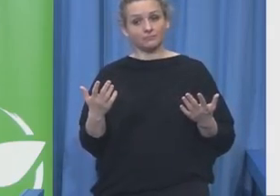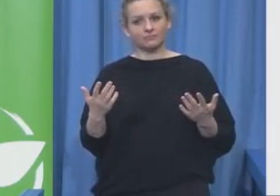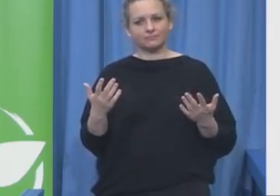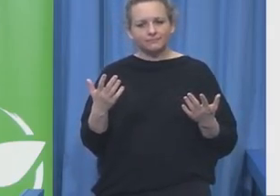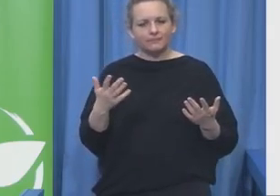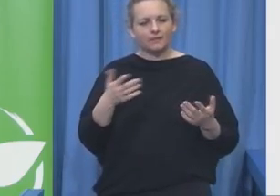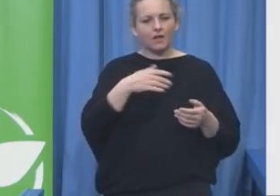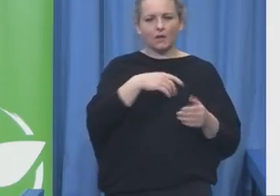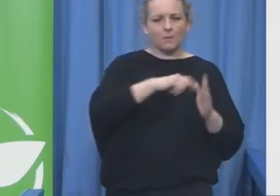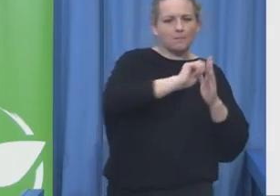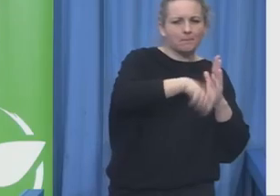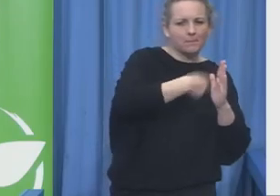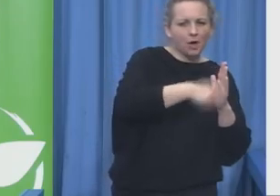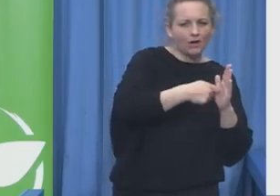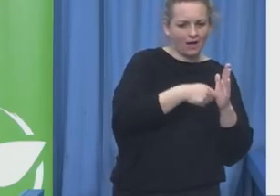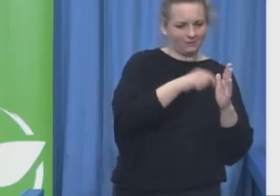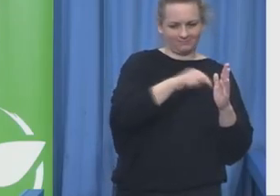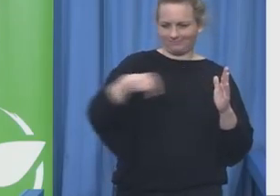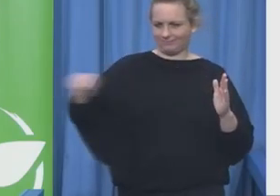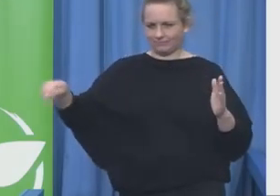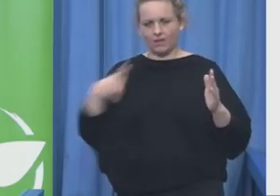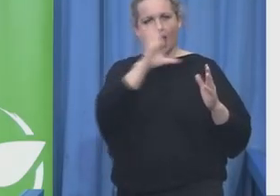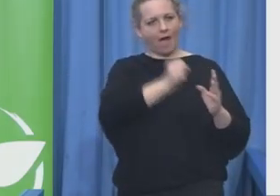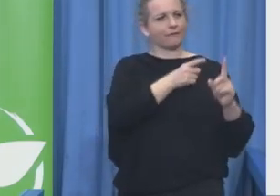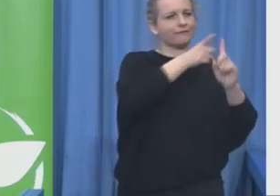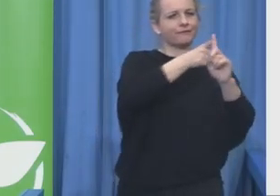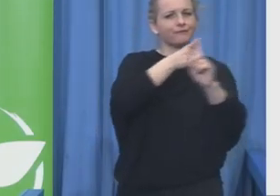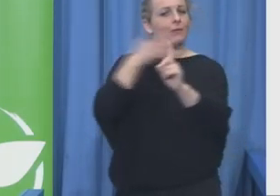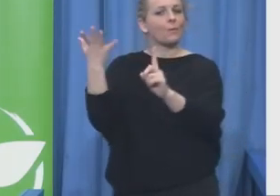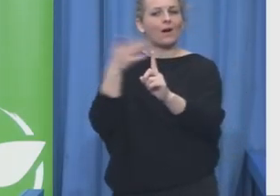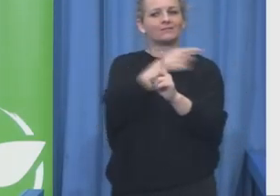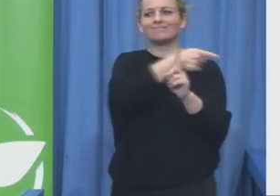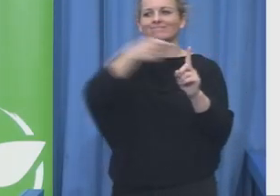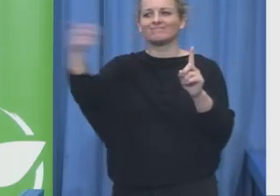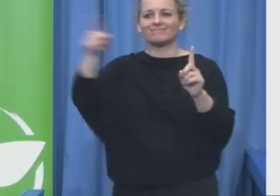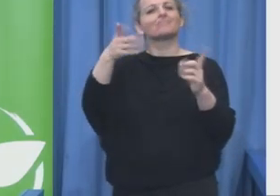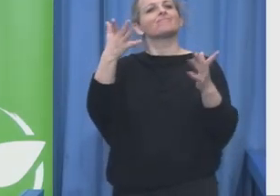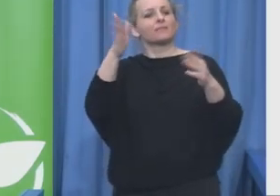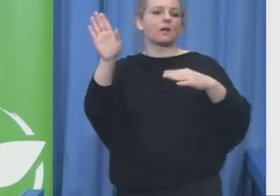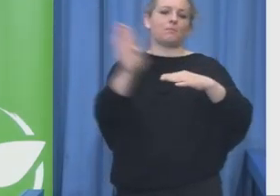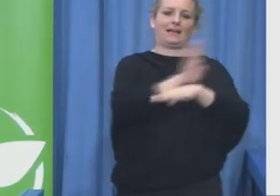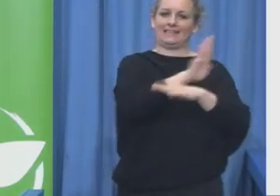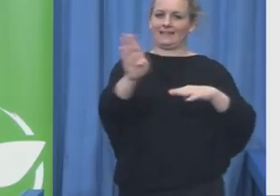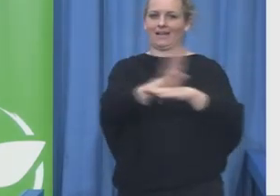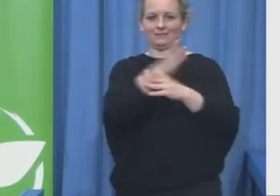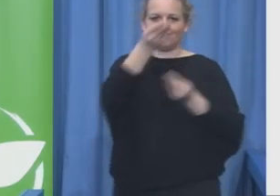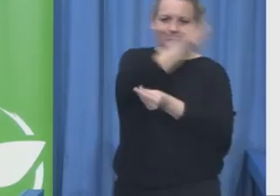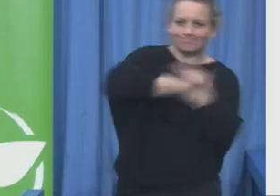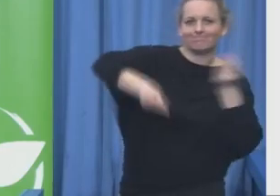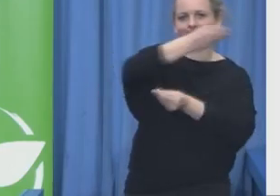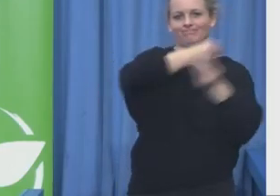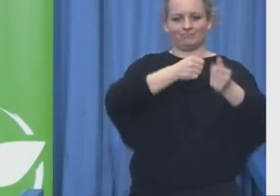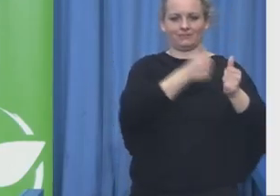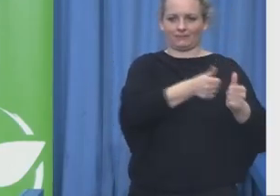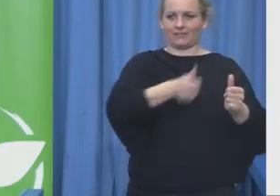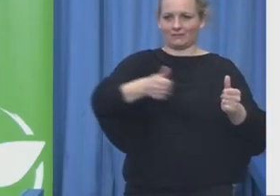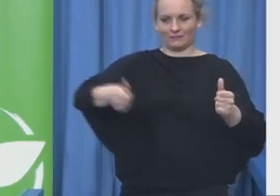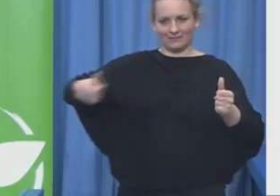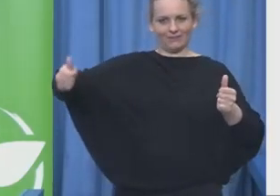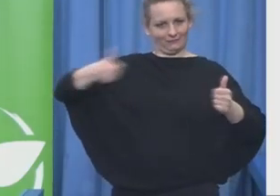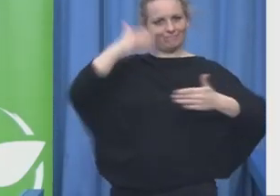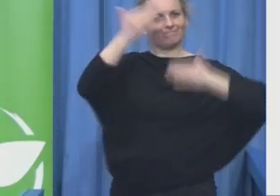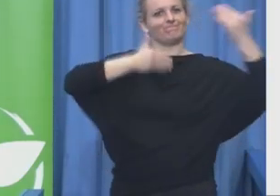for instance, in Mali, we have a self-employment project in a very rural area in Sikasso. And